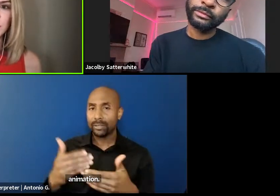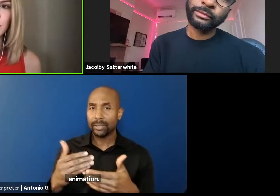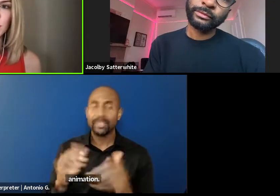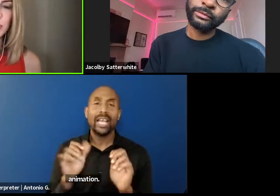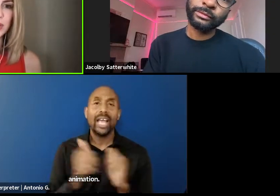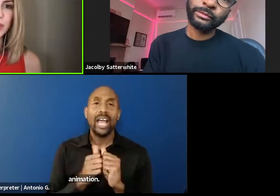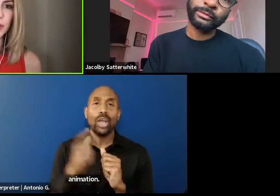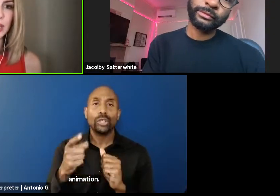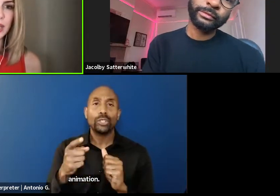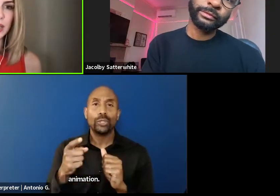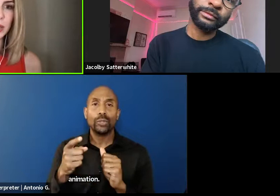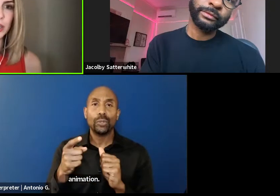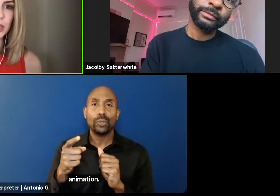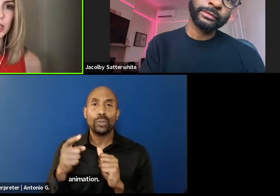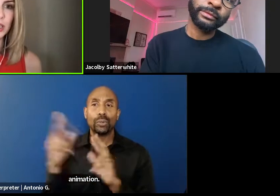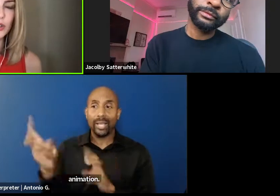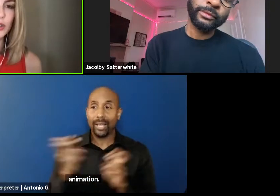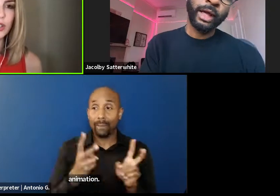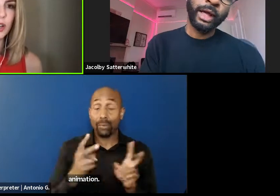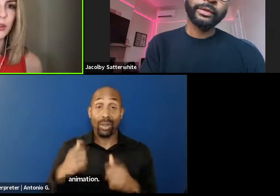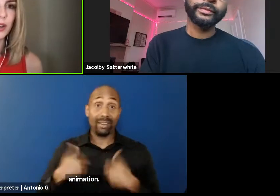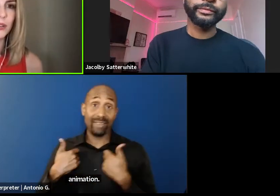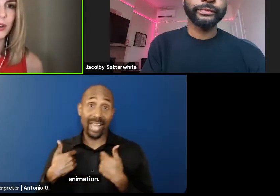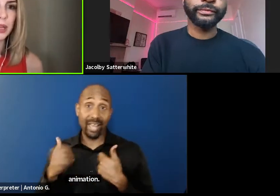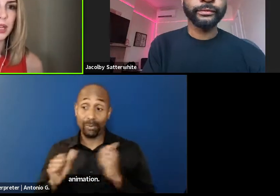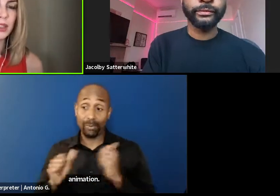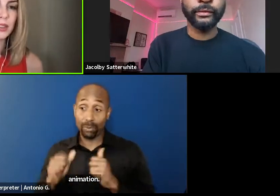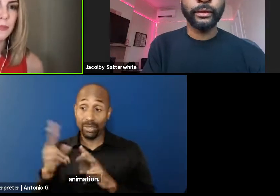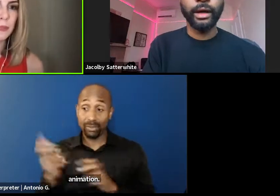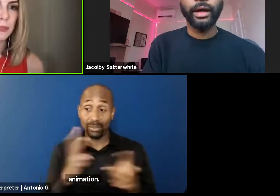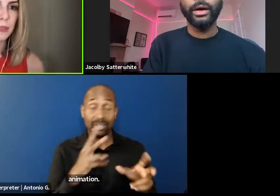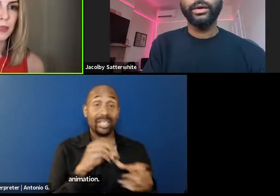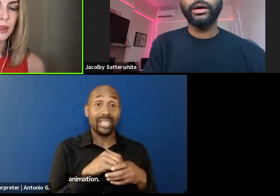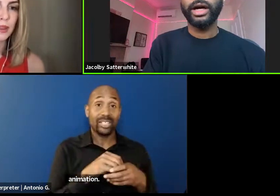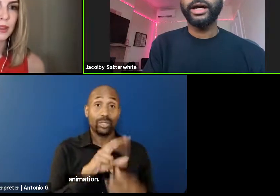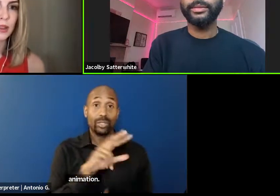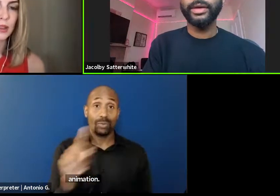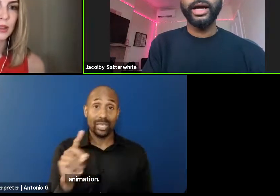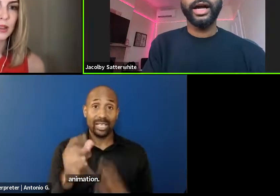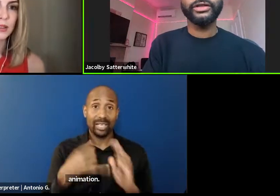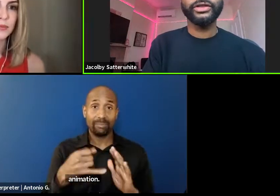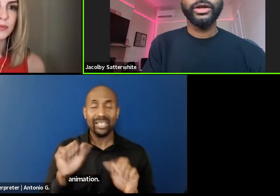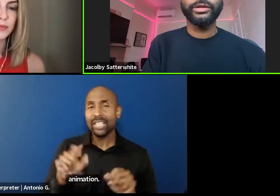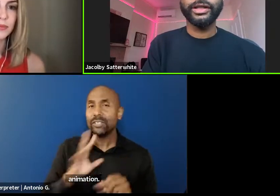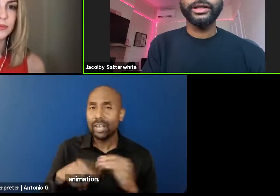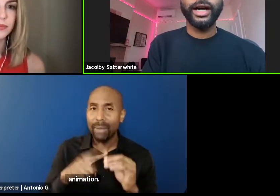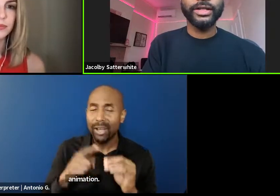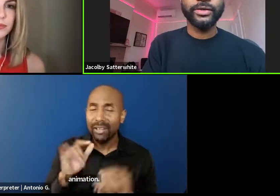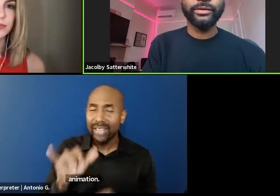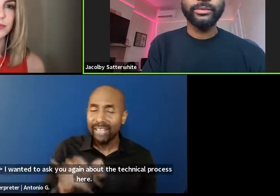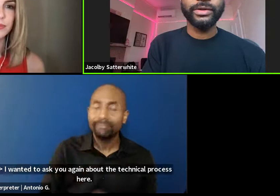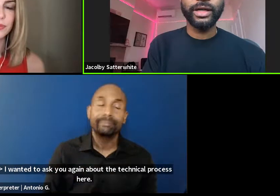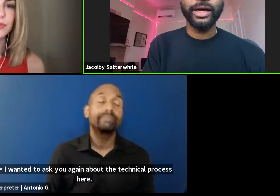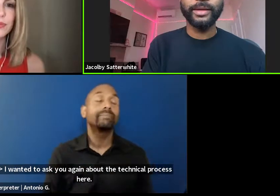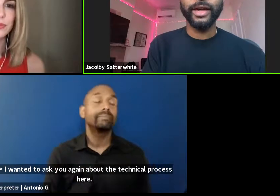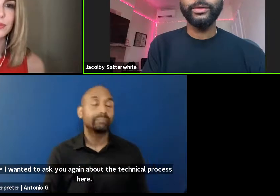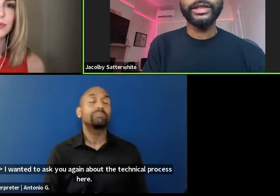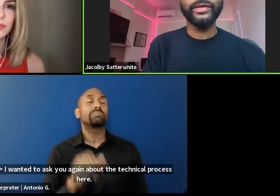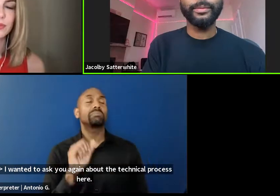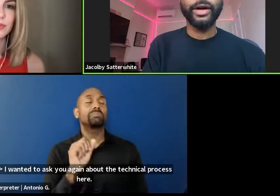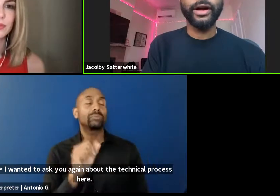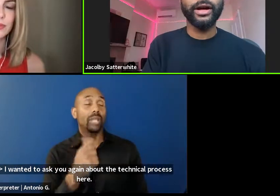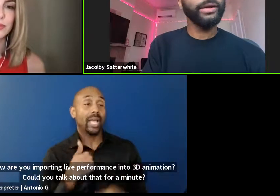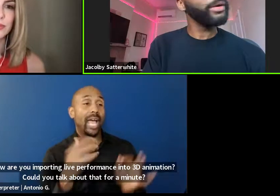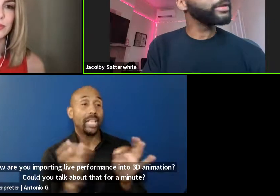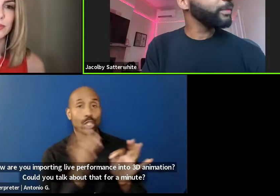importing live performance into 3D animation. Could you just talk about that for a minute? Well, I sewed a lot of costumes and I